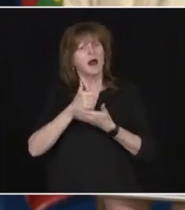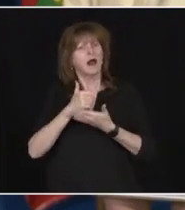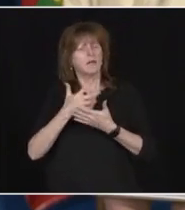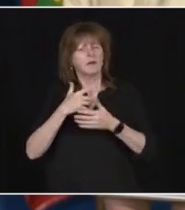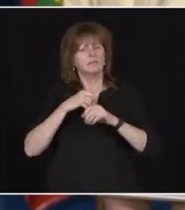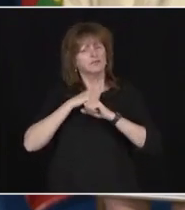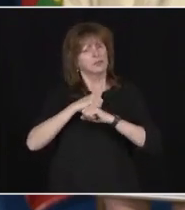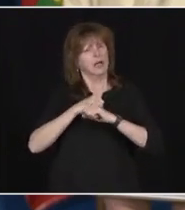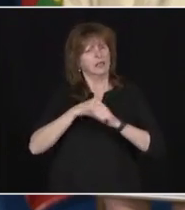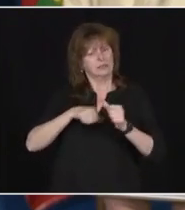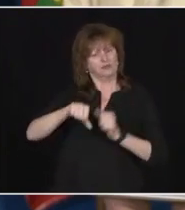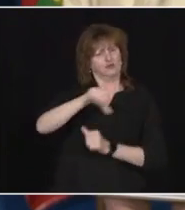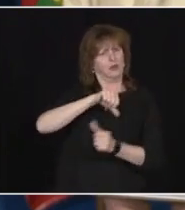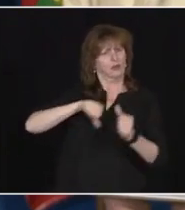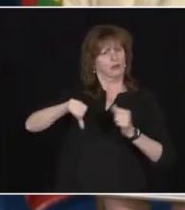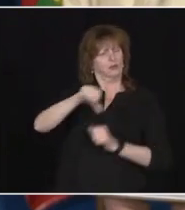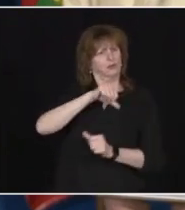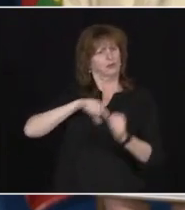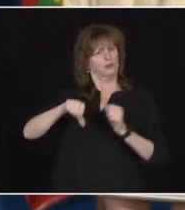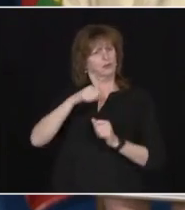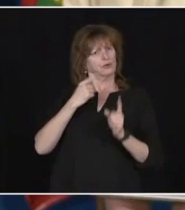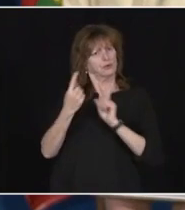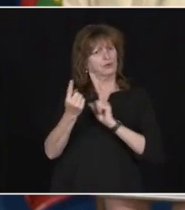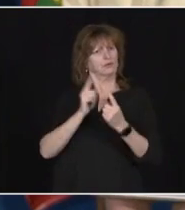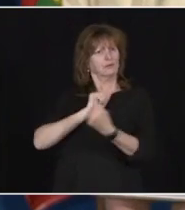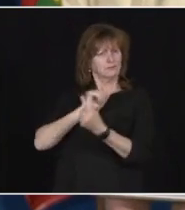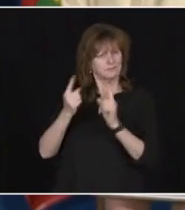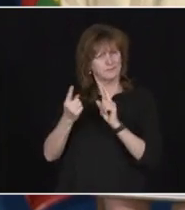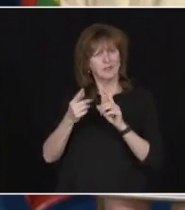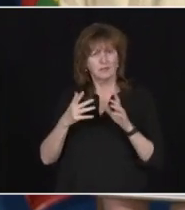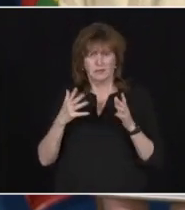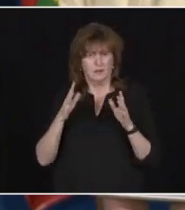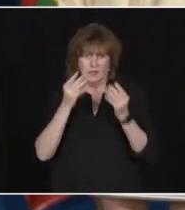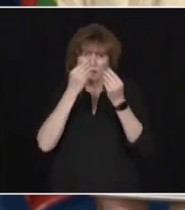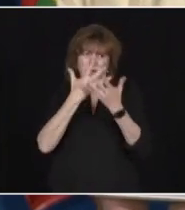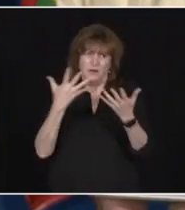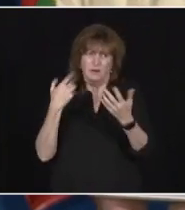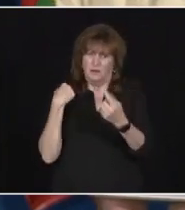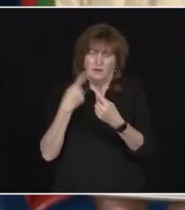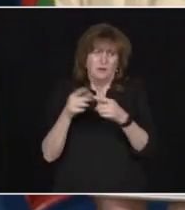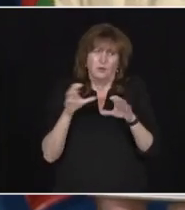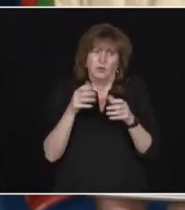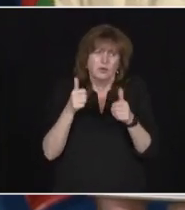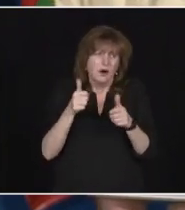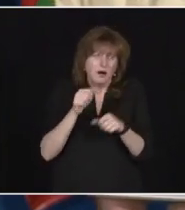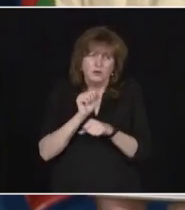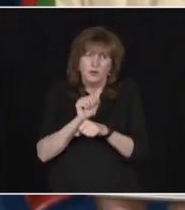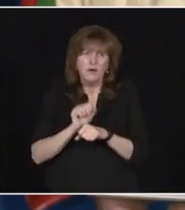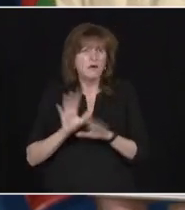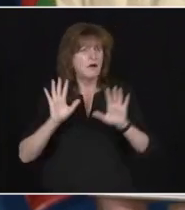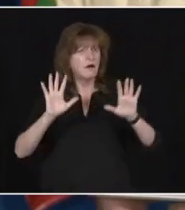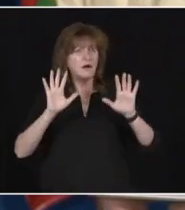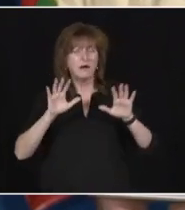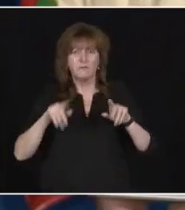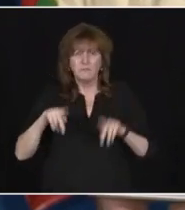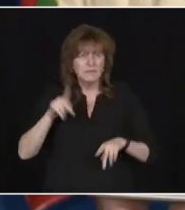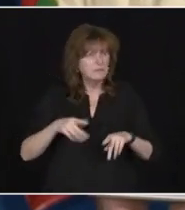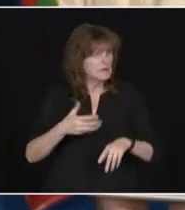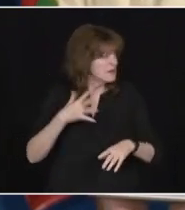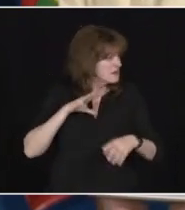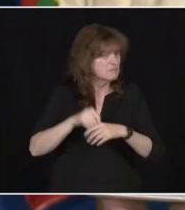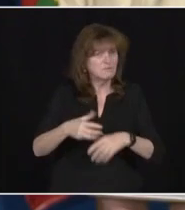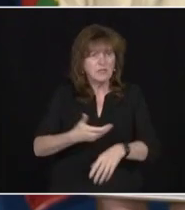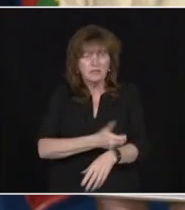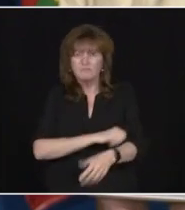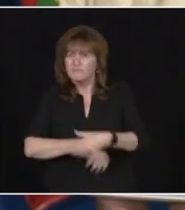So we're doing a great job, everyone in Ontario, Travis, and everyone's pitching in and pulling in the same direction. I'm